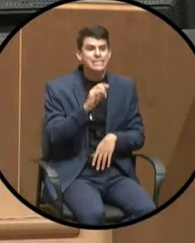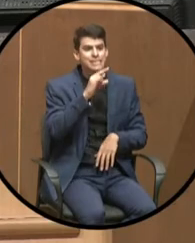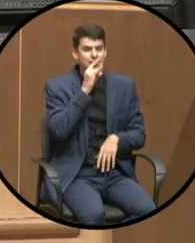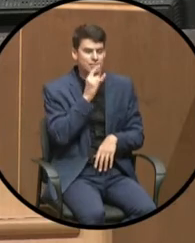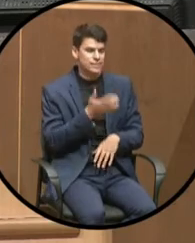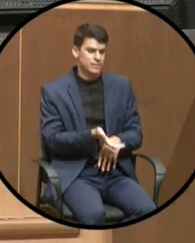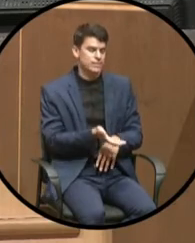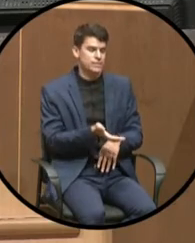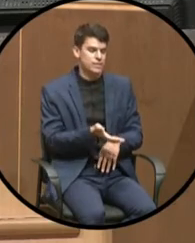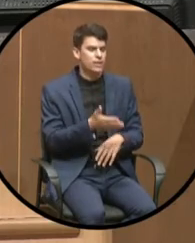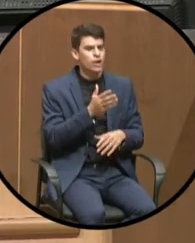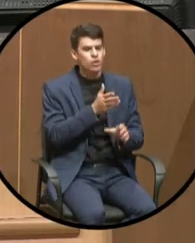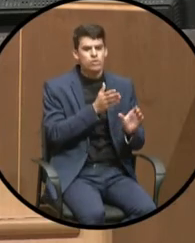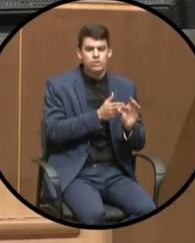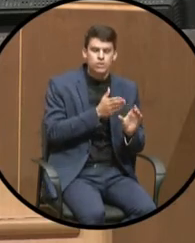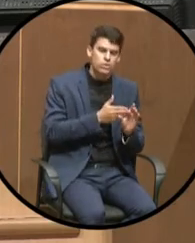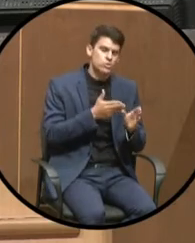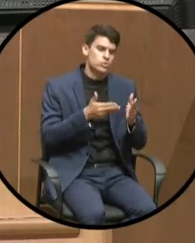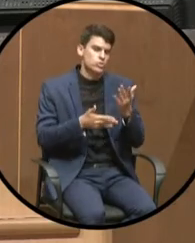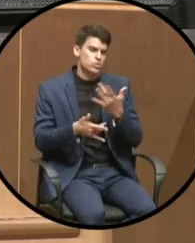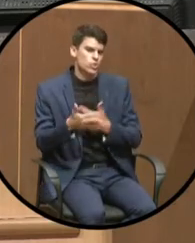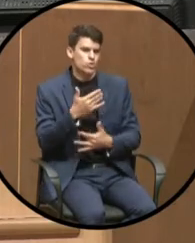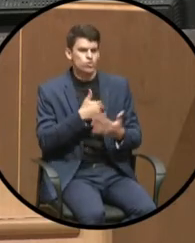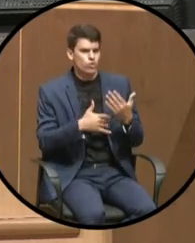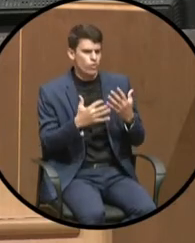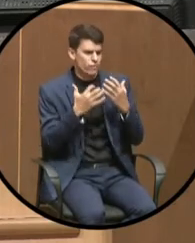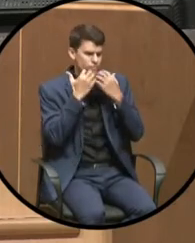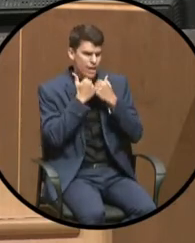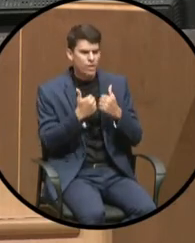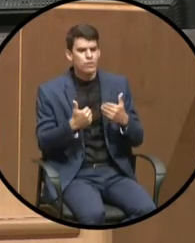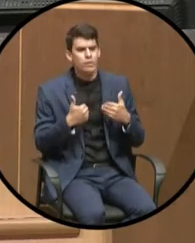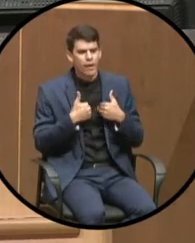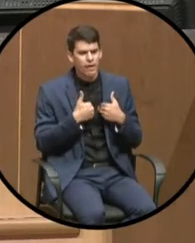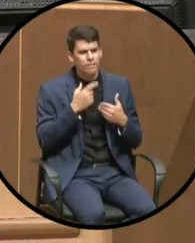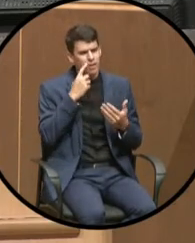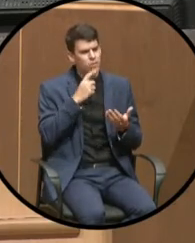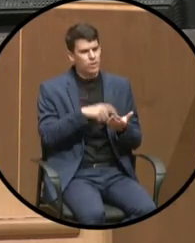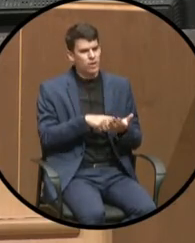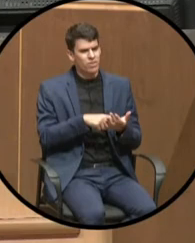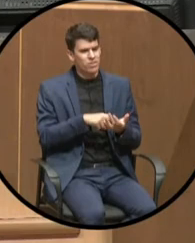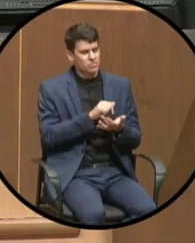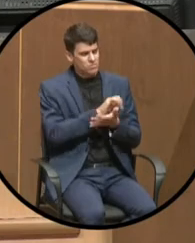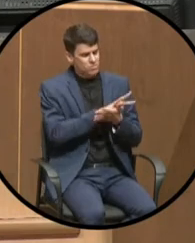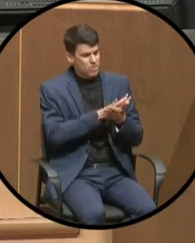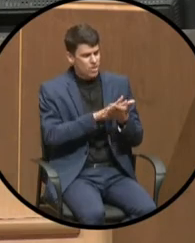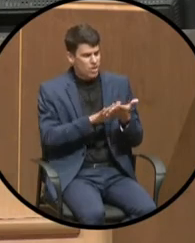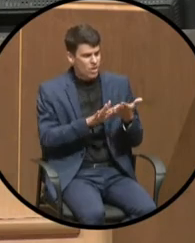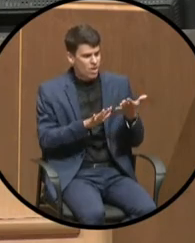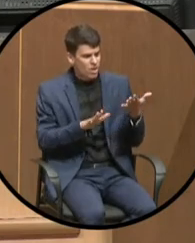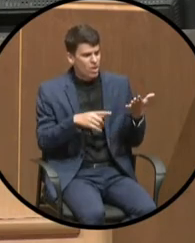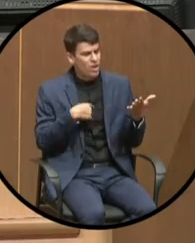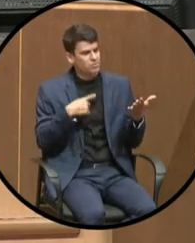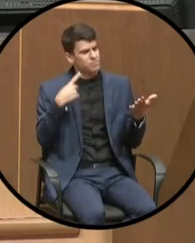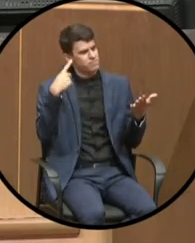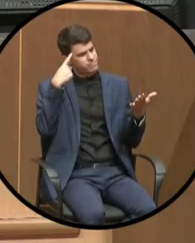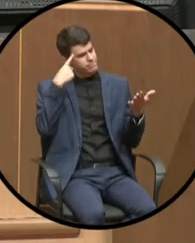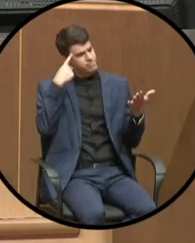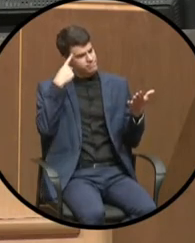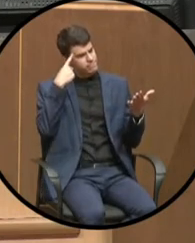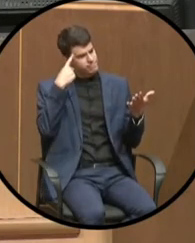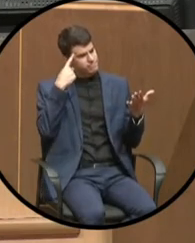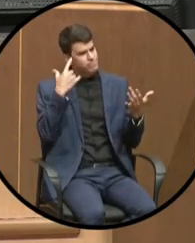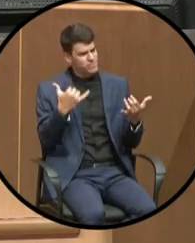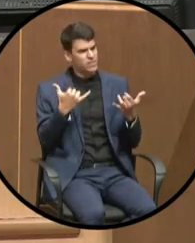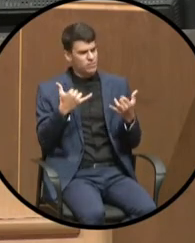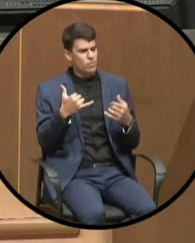there's psychological and social value to all that. I recognize all that. And all of those things bring me to, I think we're at the